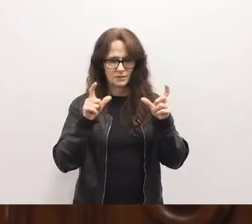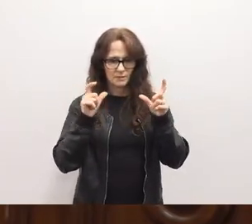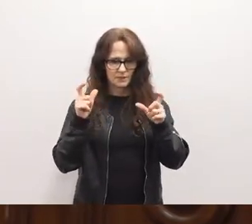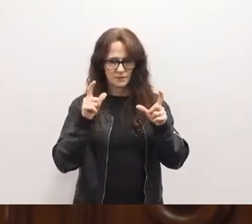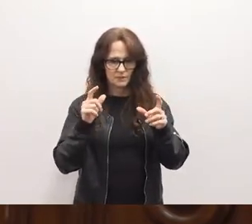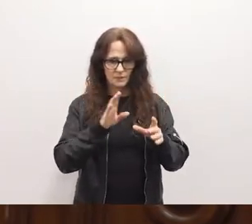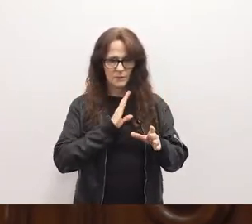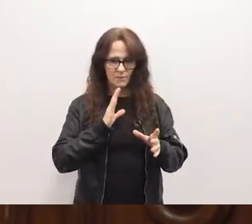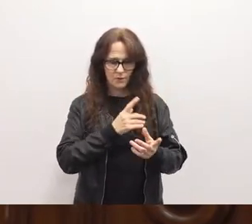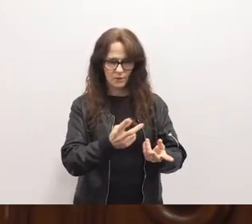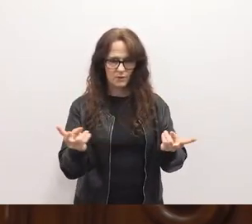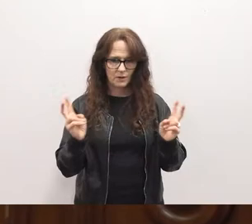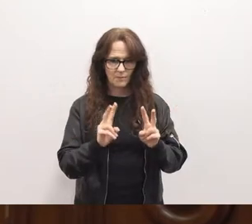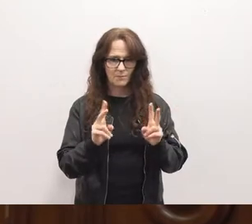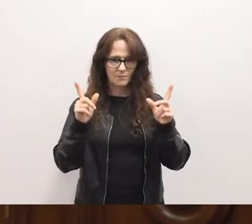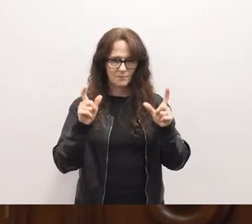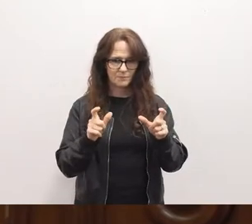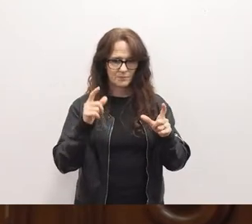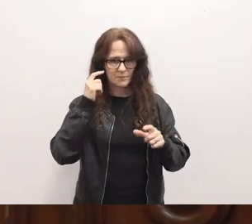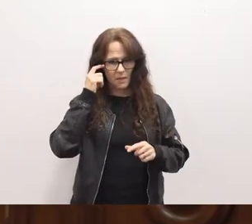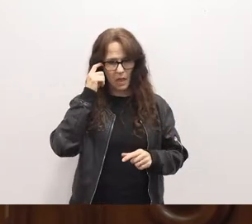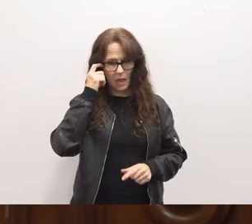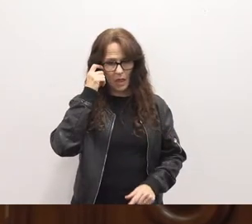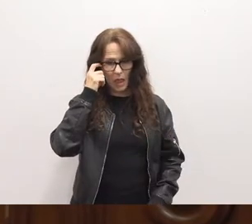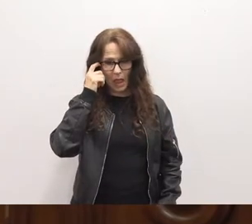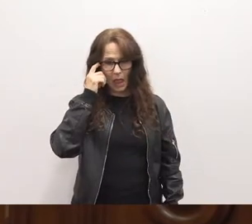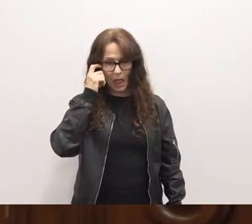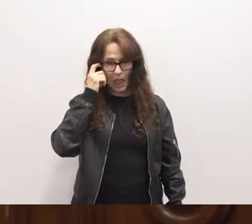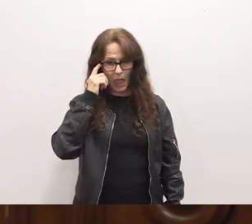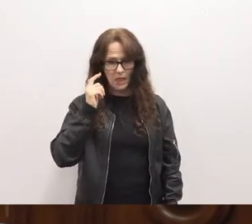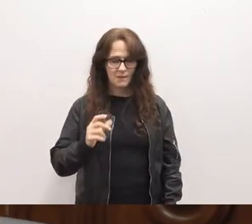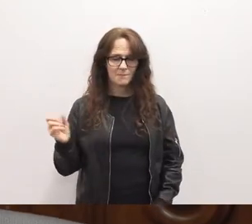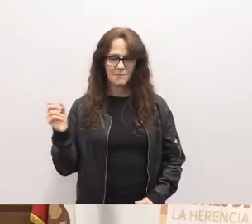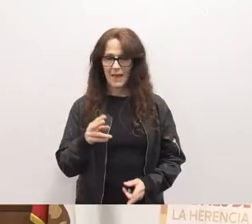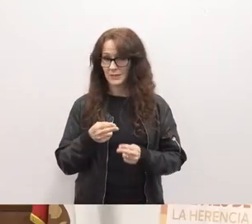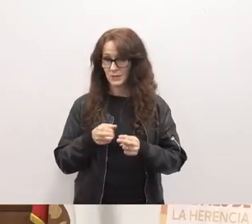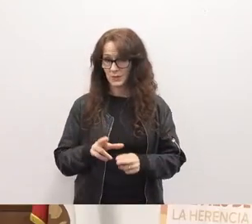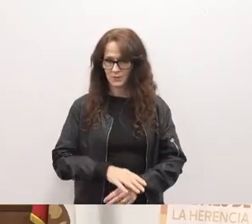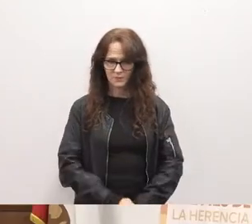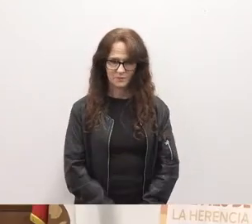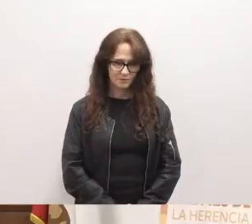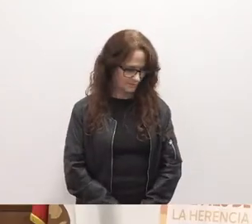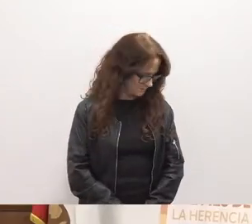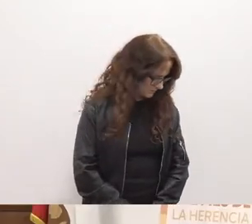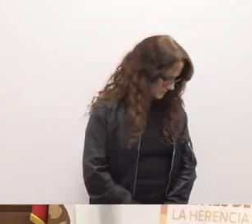the board will come up front and we'll resume soon.